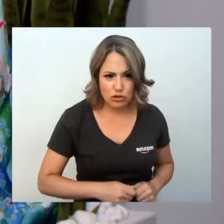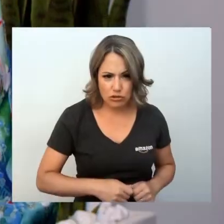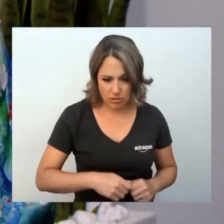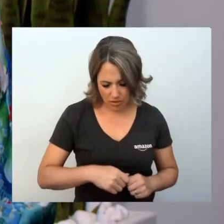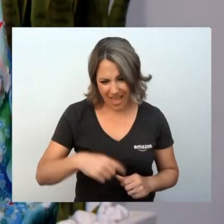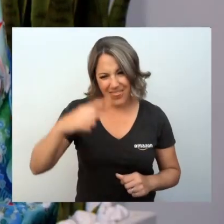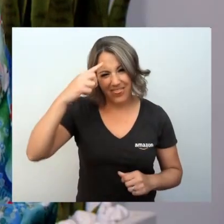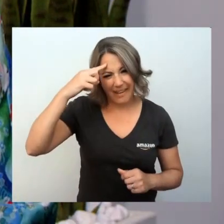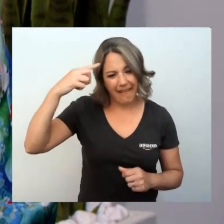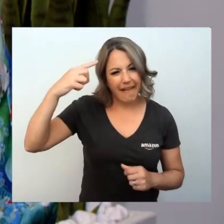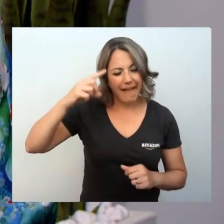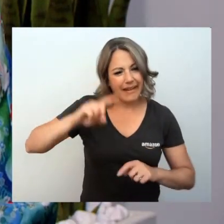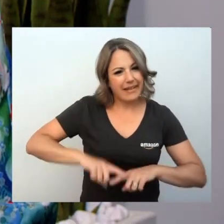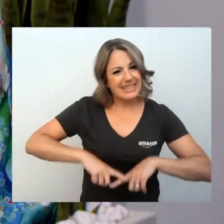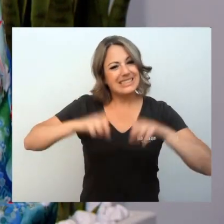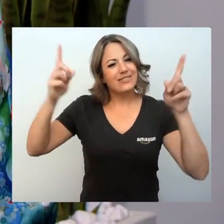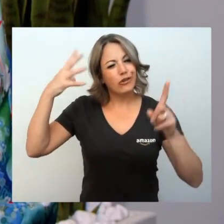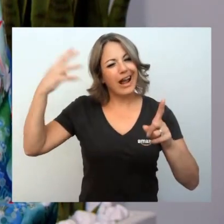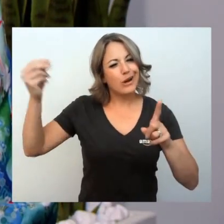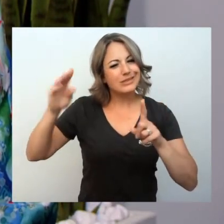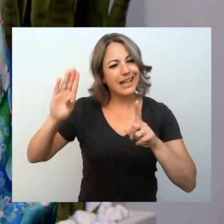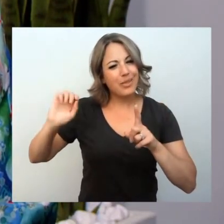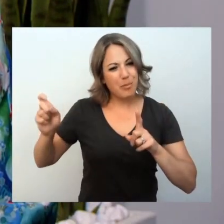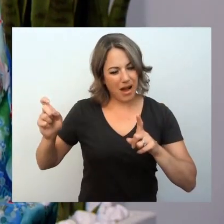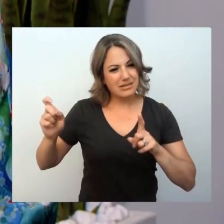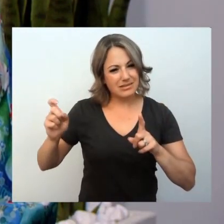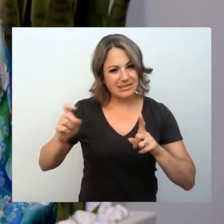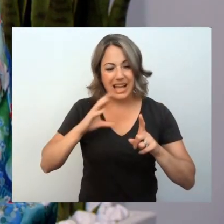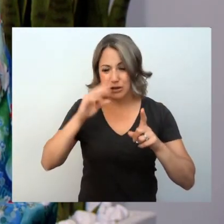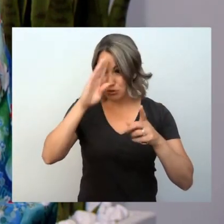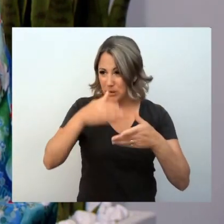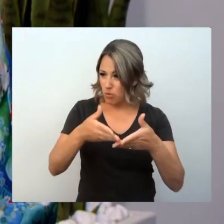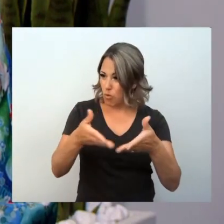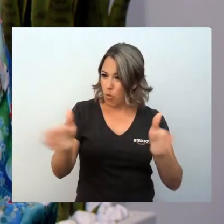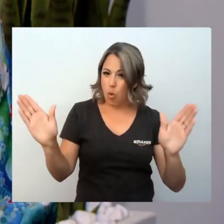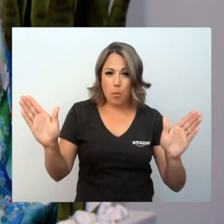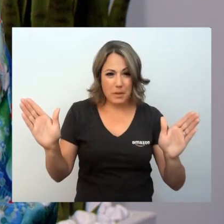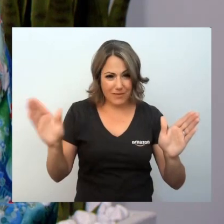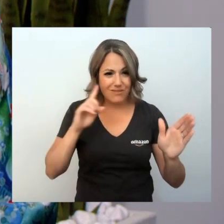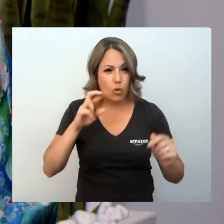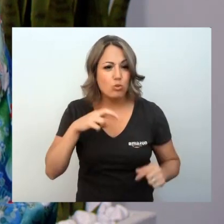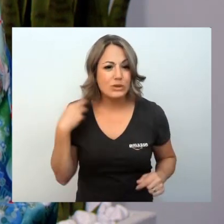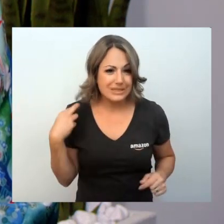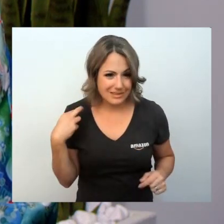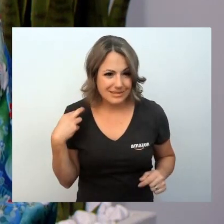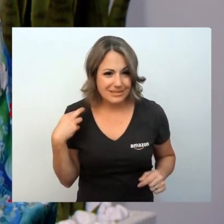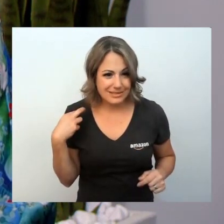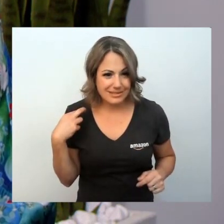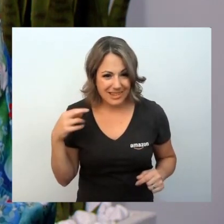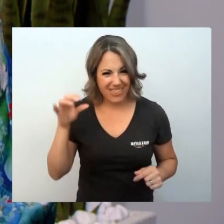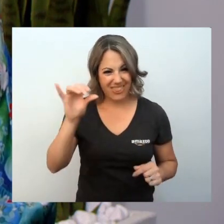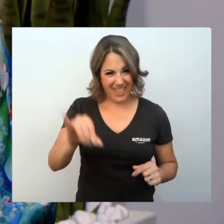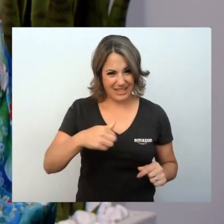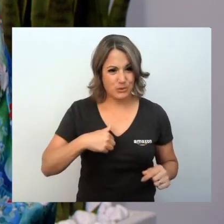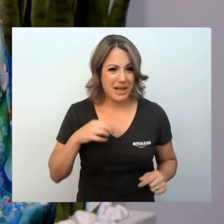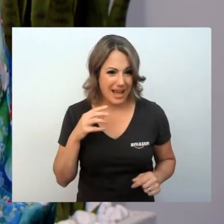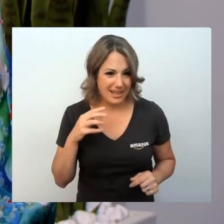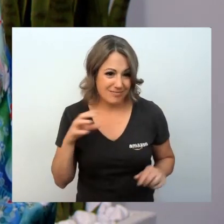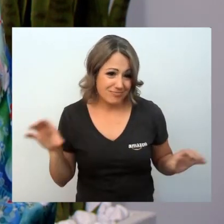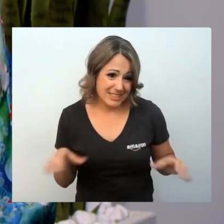thinking outside of the box and really being open to taking risks. And that's what I did.